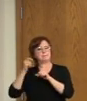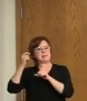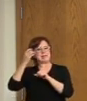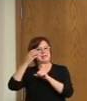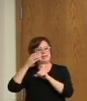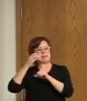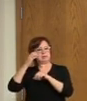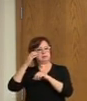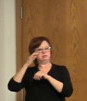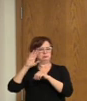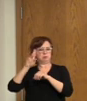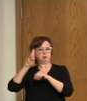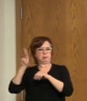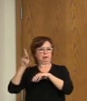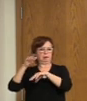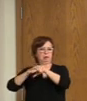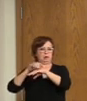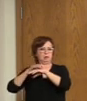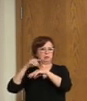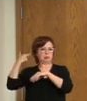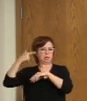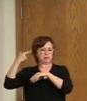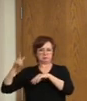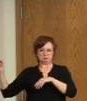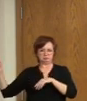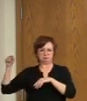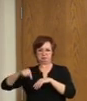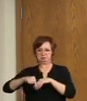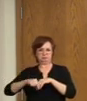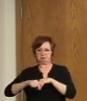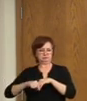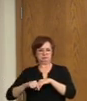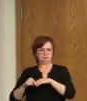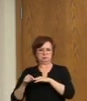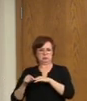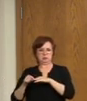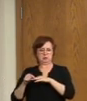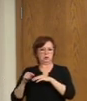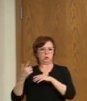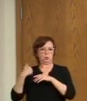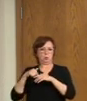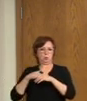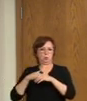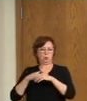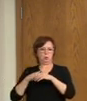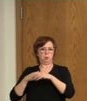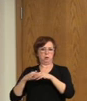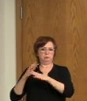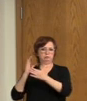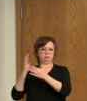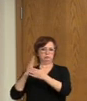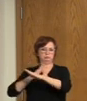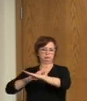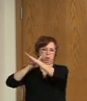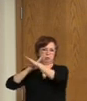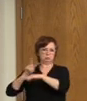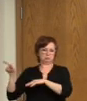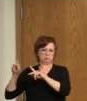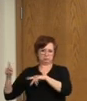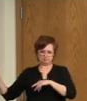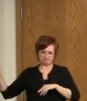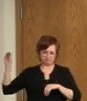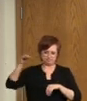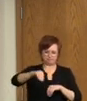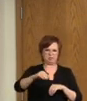our public safety, Saskatchewan Public Safety Agency. We follow up on all travelers who come to Canada, including persons from the